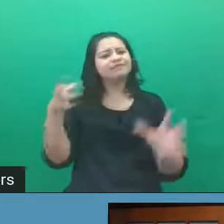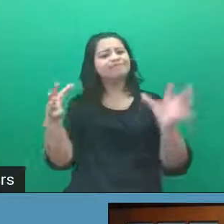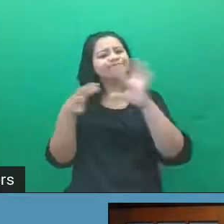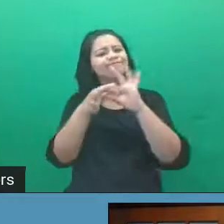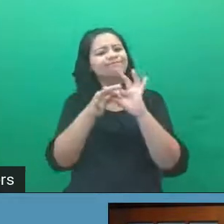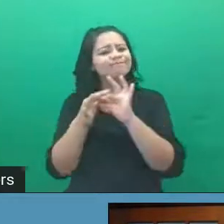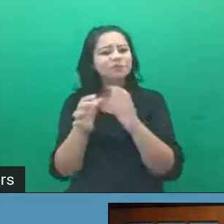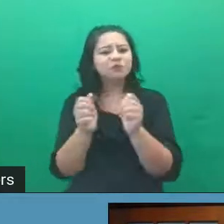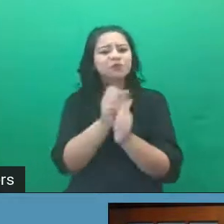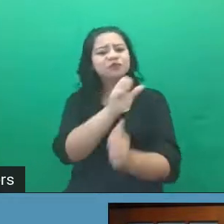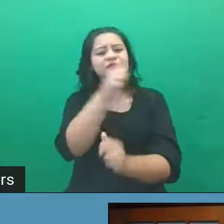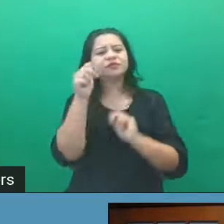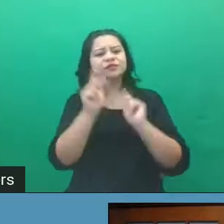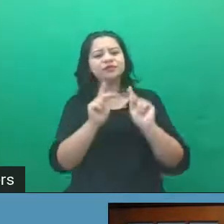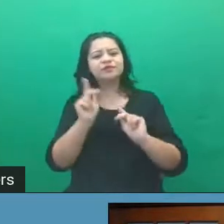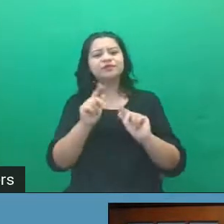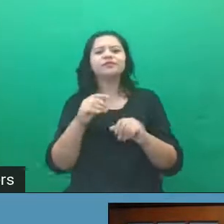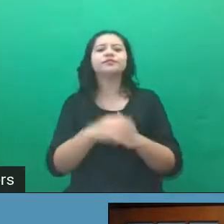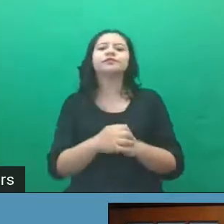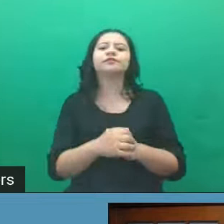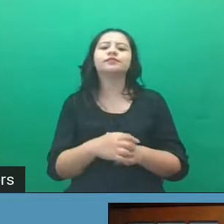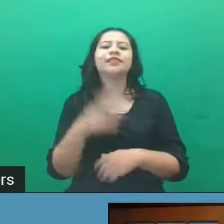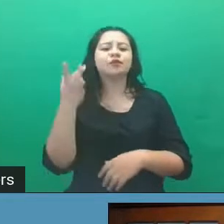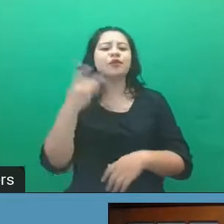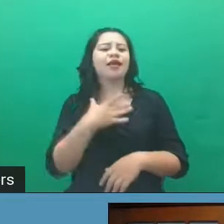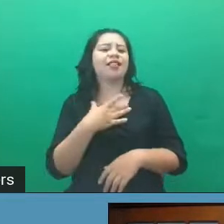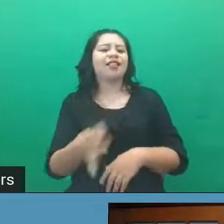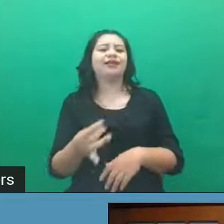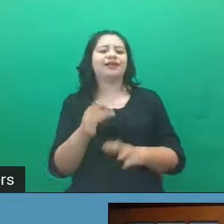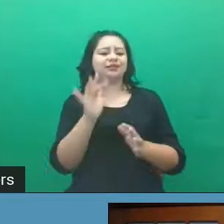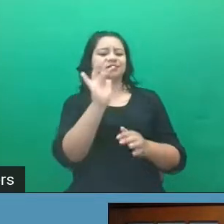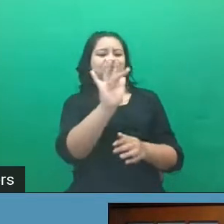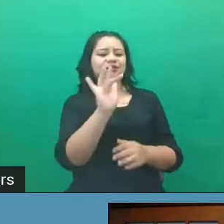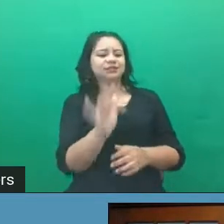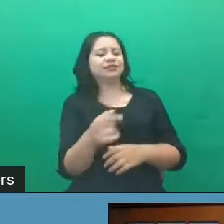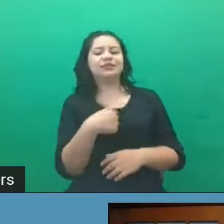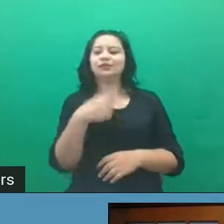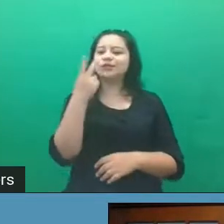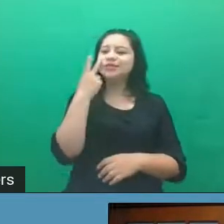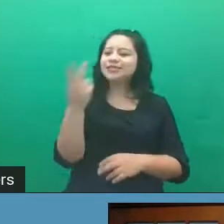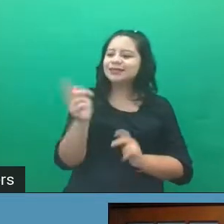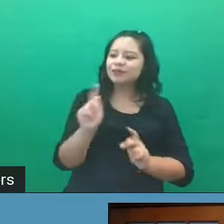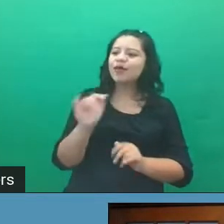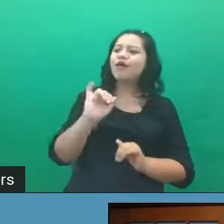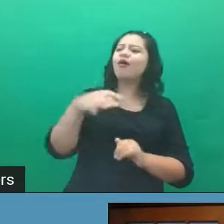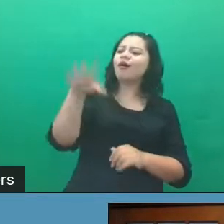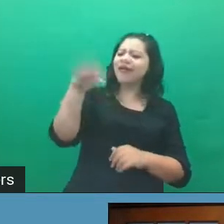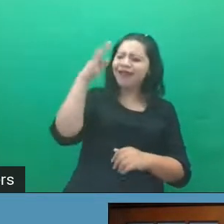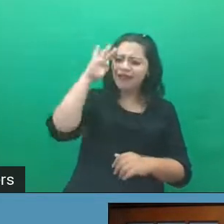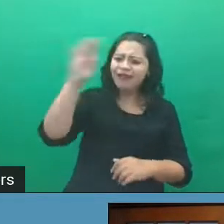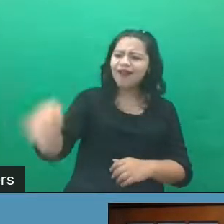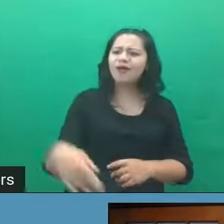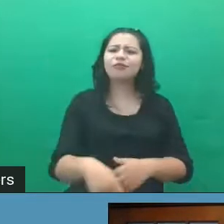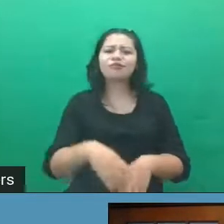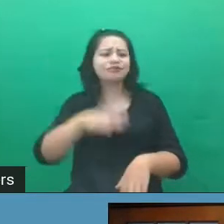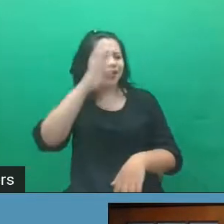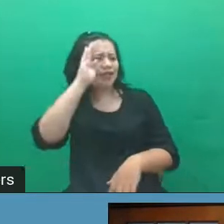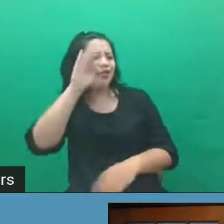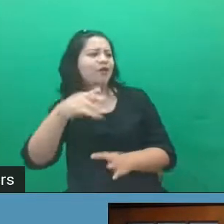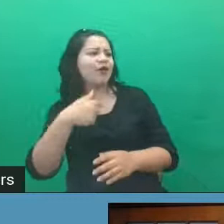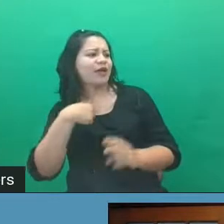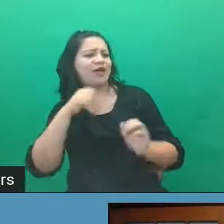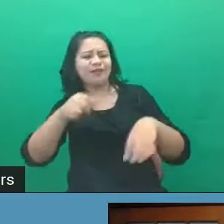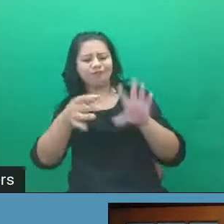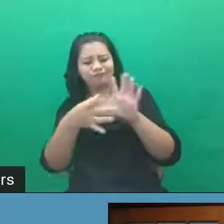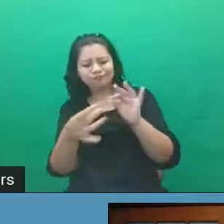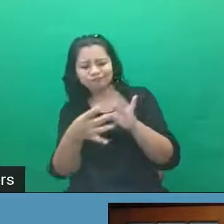like the meeting function, is because, hey, there's Carol or there's Justin. Right. I can send them a quick little message,